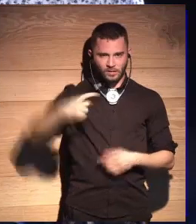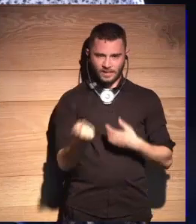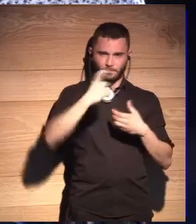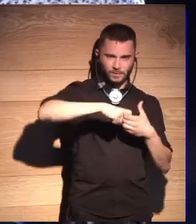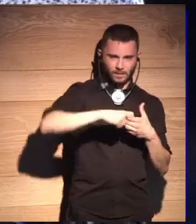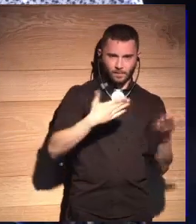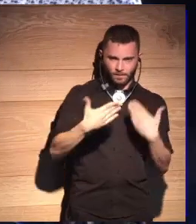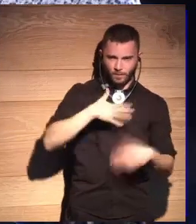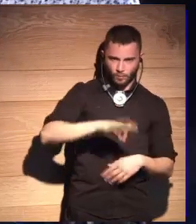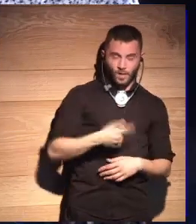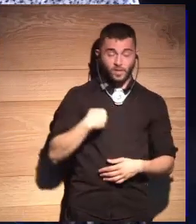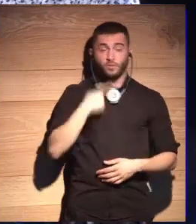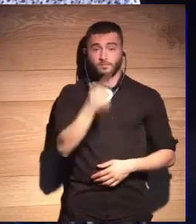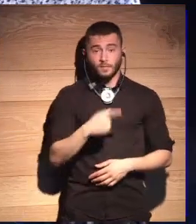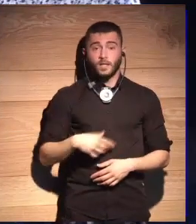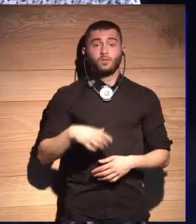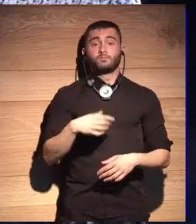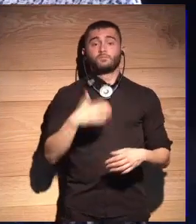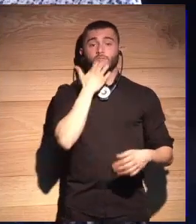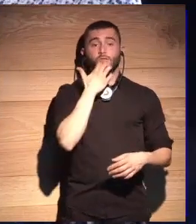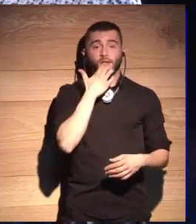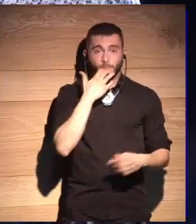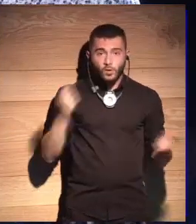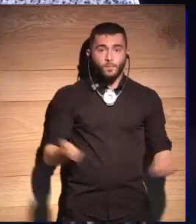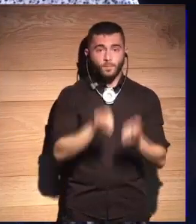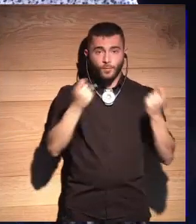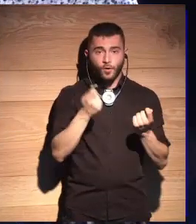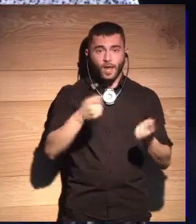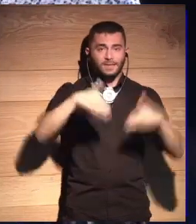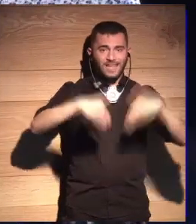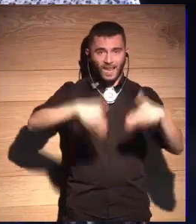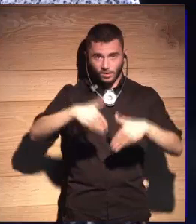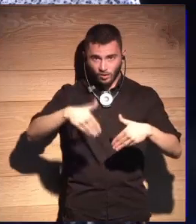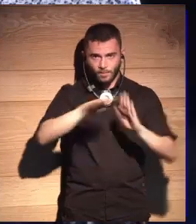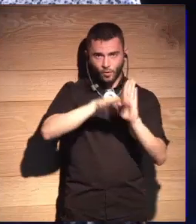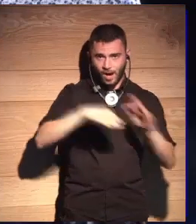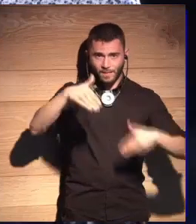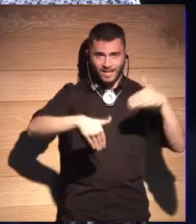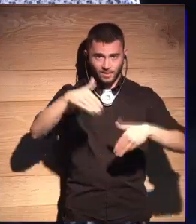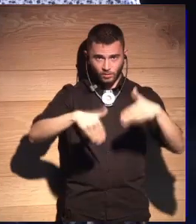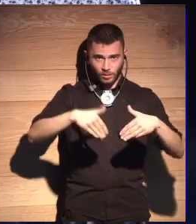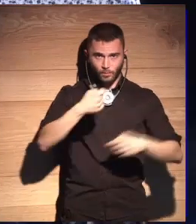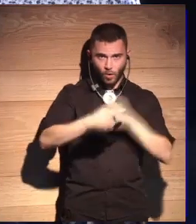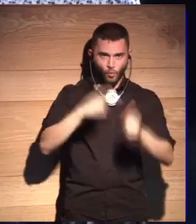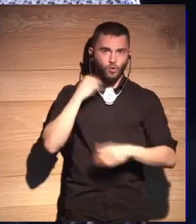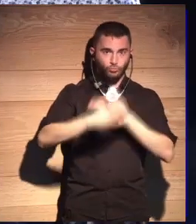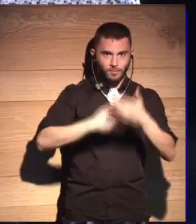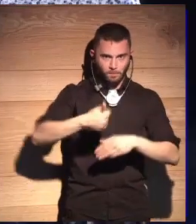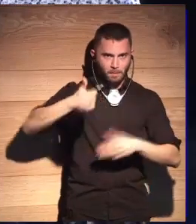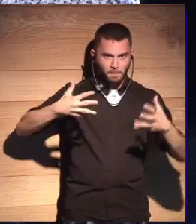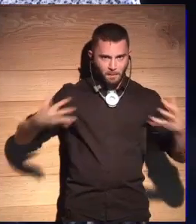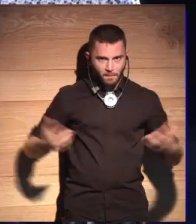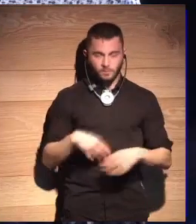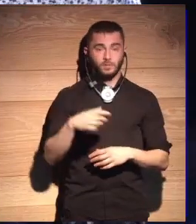right now, and I hope that Pablo can give us his point of view. But for electoral programs, whenever there are elections, we are getting used